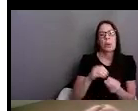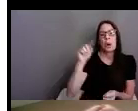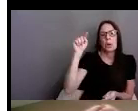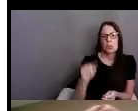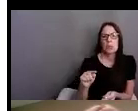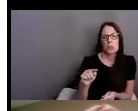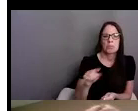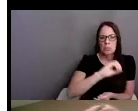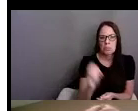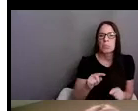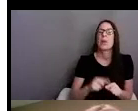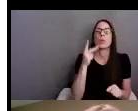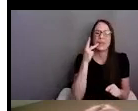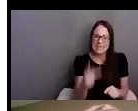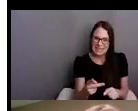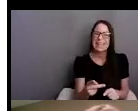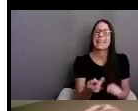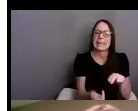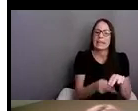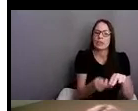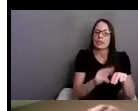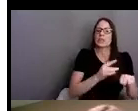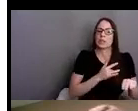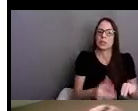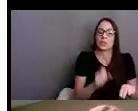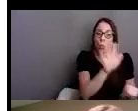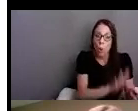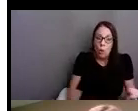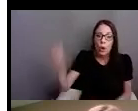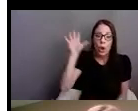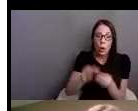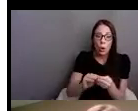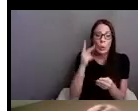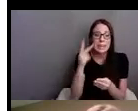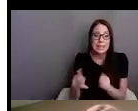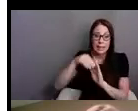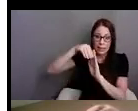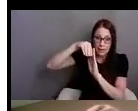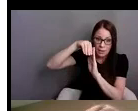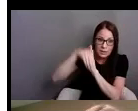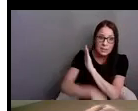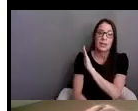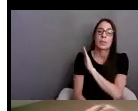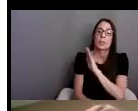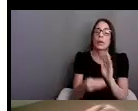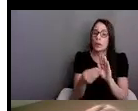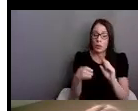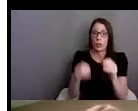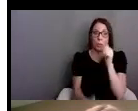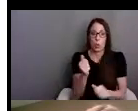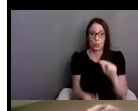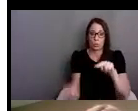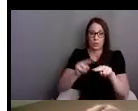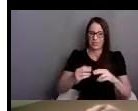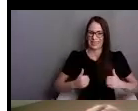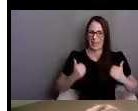an increasing trend there. So overall, we are seeing the steepest increases in cases right now among those younger age groups. You can see a little